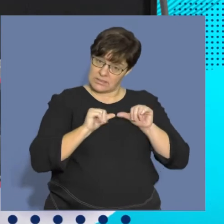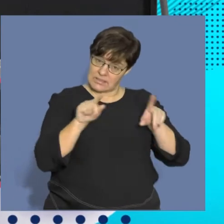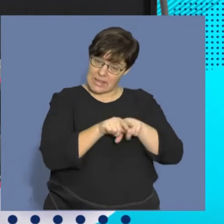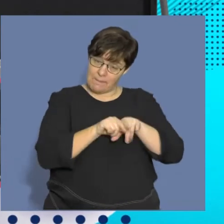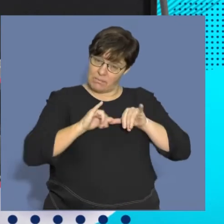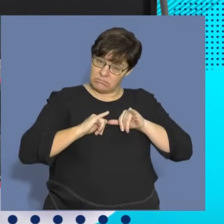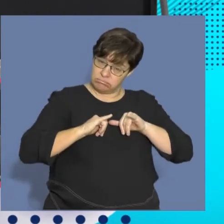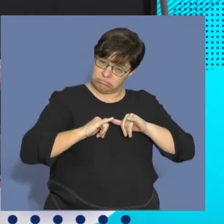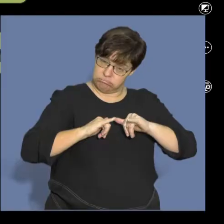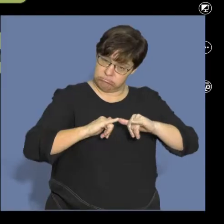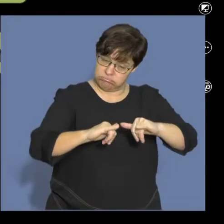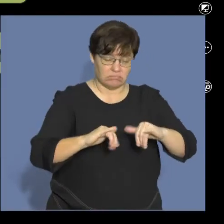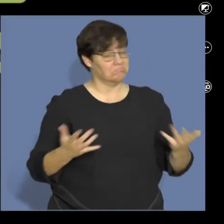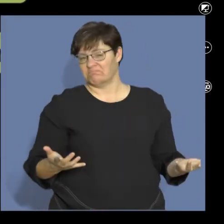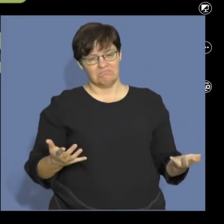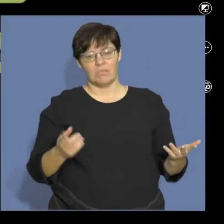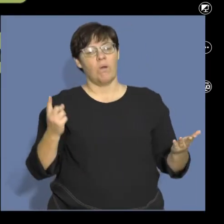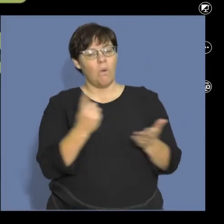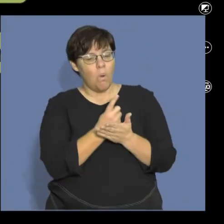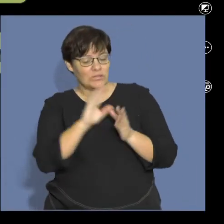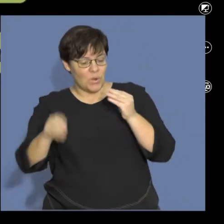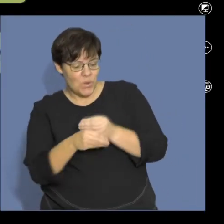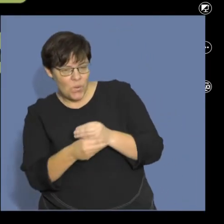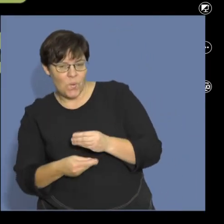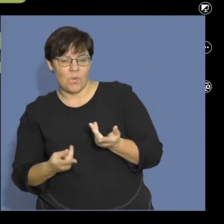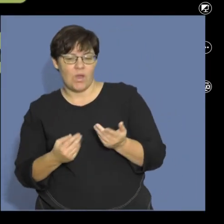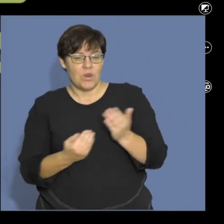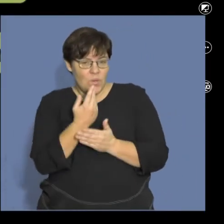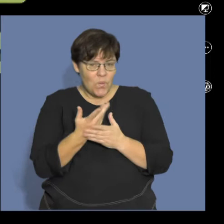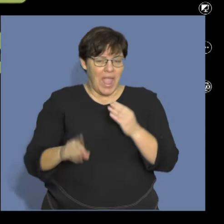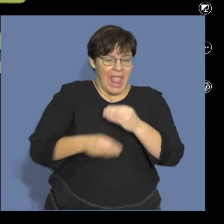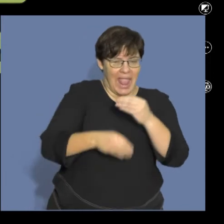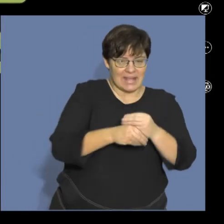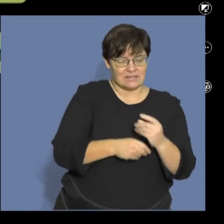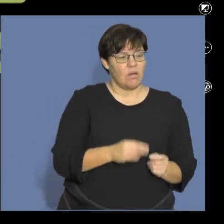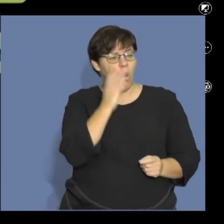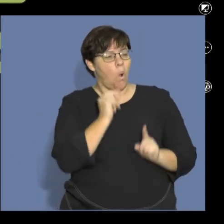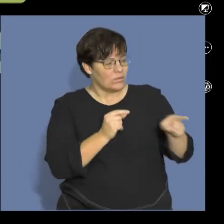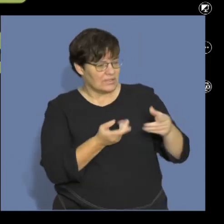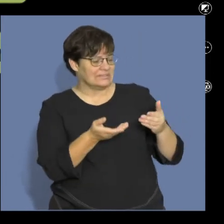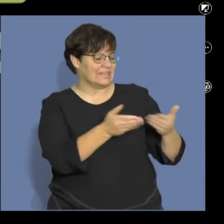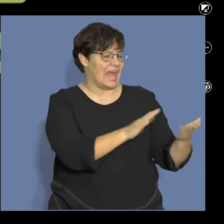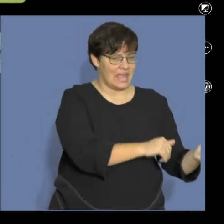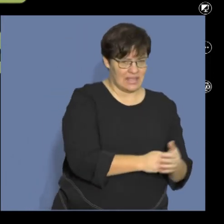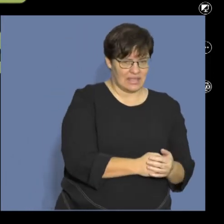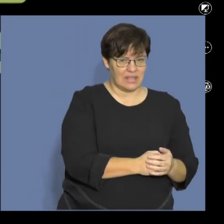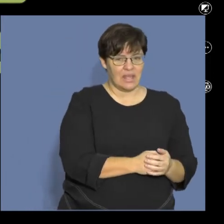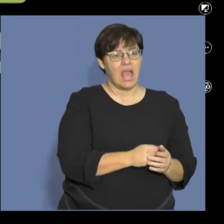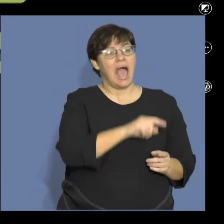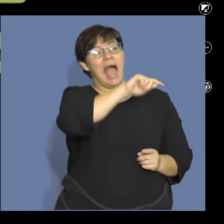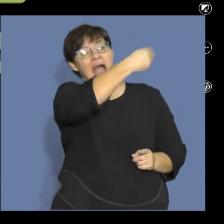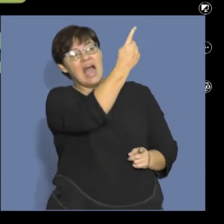size. New individuals are being added. Old individuals are dying. Individuals are moving in